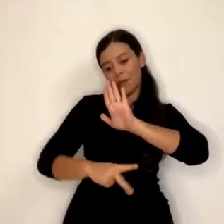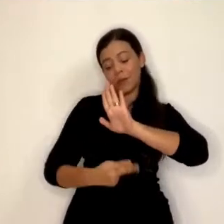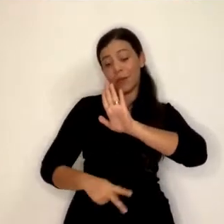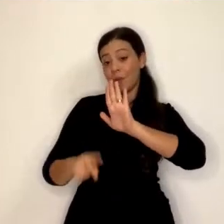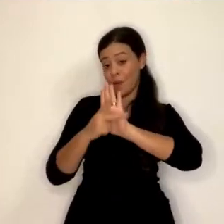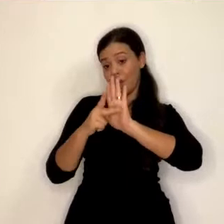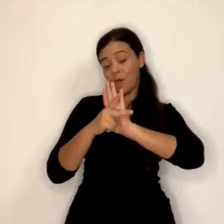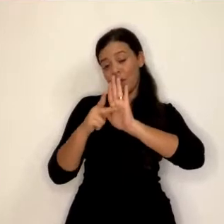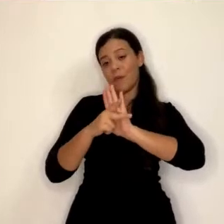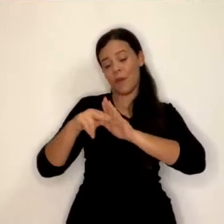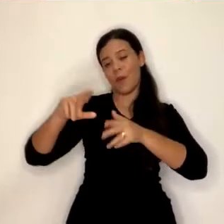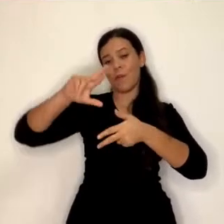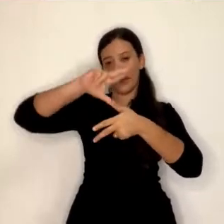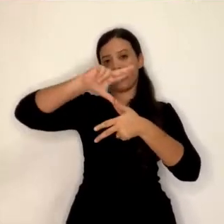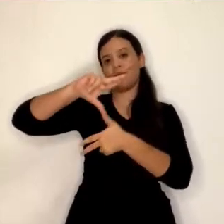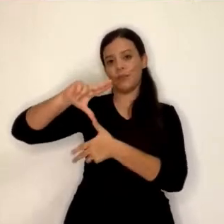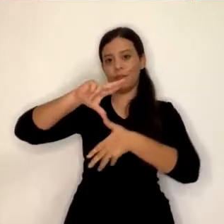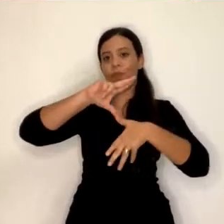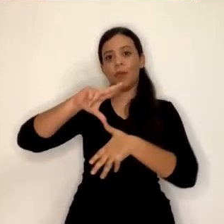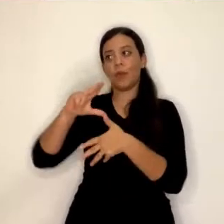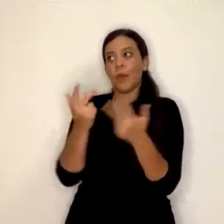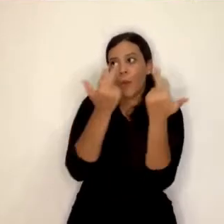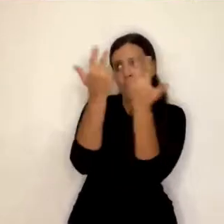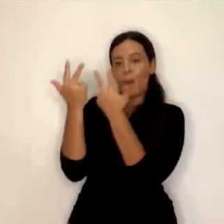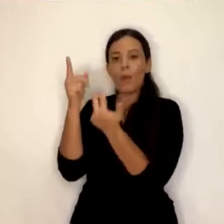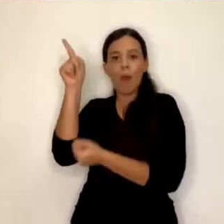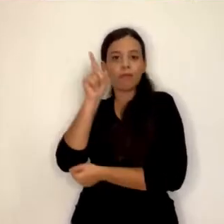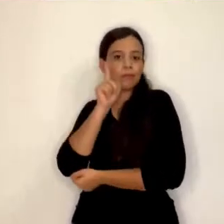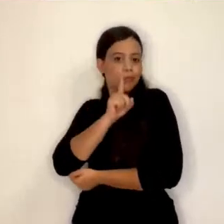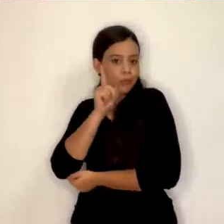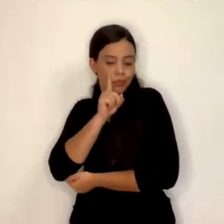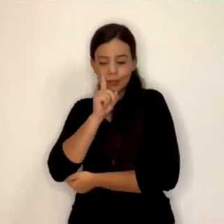create institutions of higher learning, I think that,